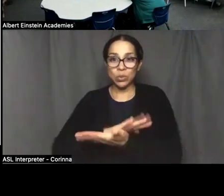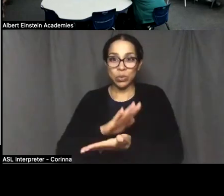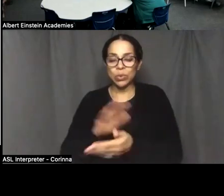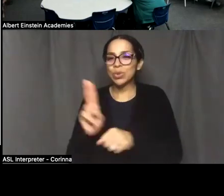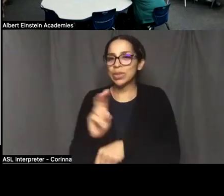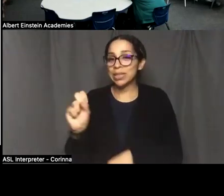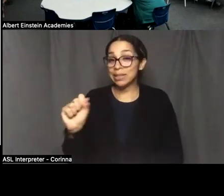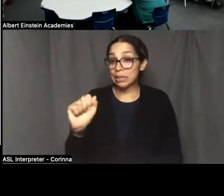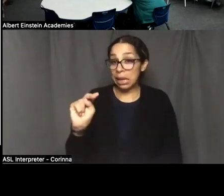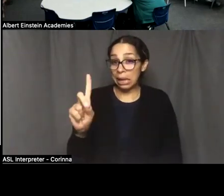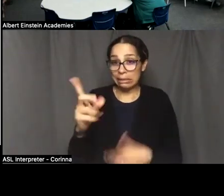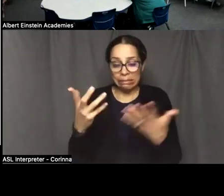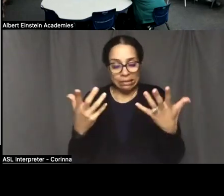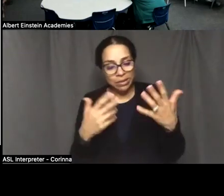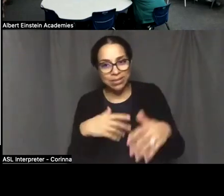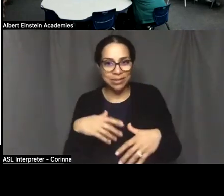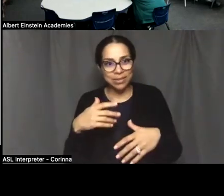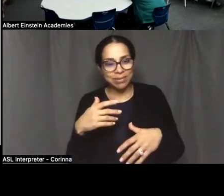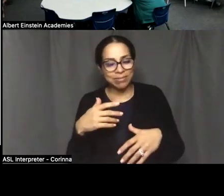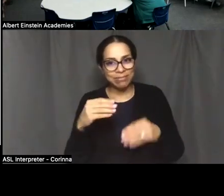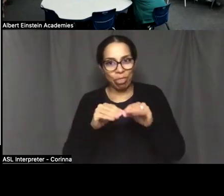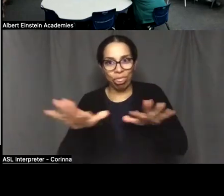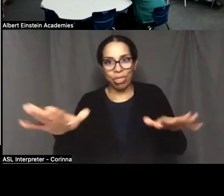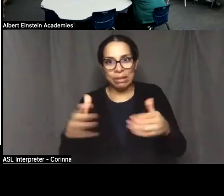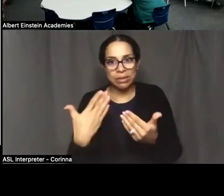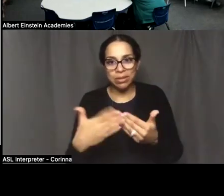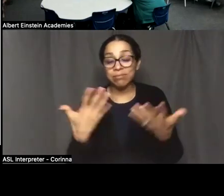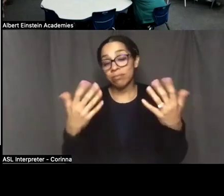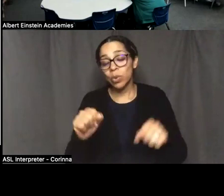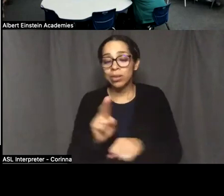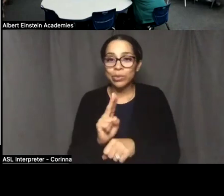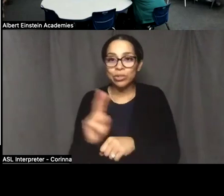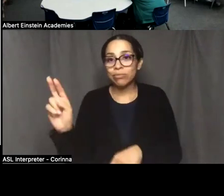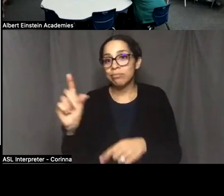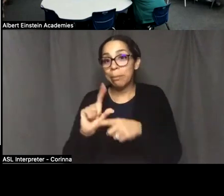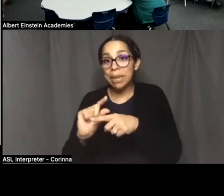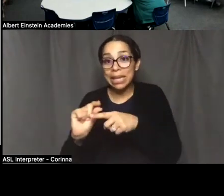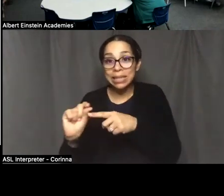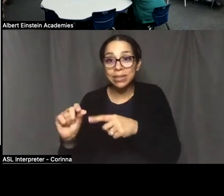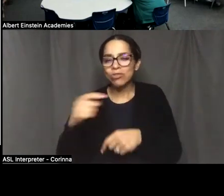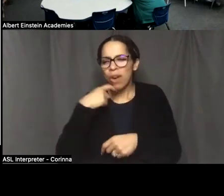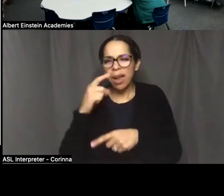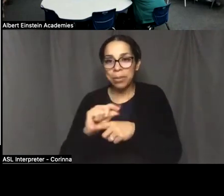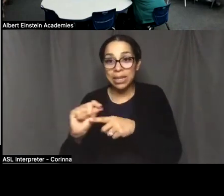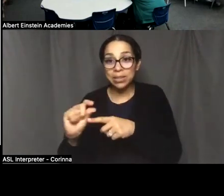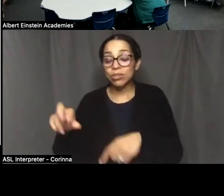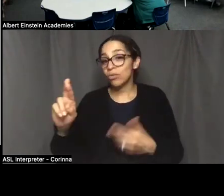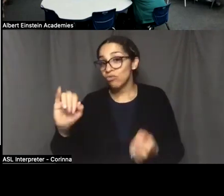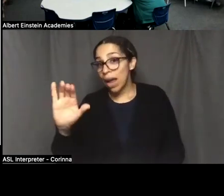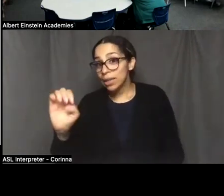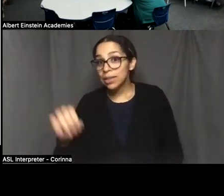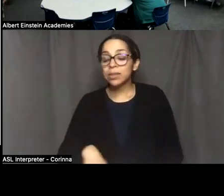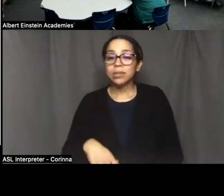home. You can use like dry beans or rice. You could use shaving cream on a tabletop.